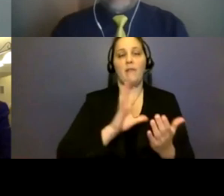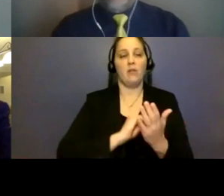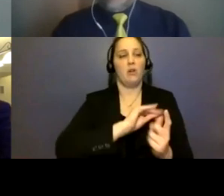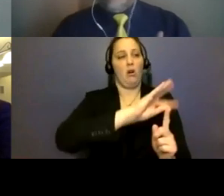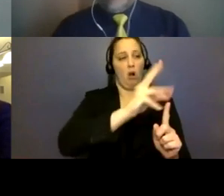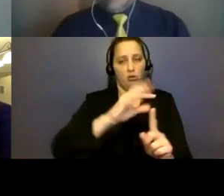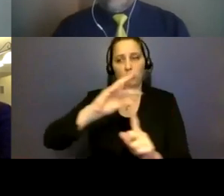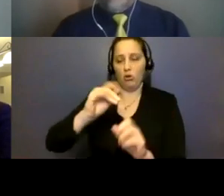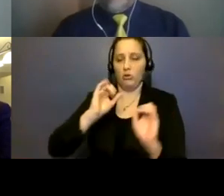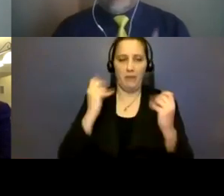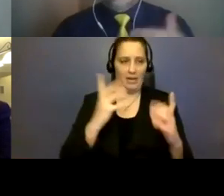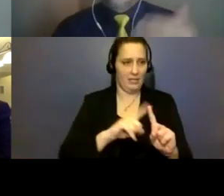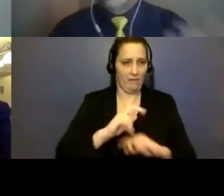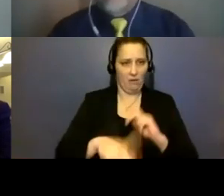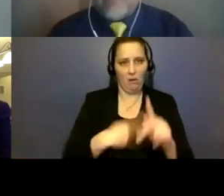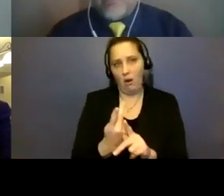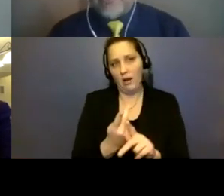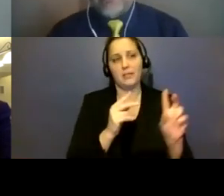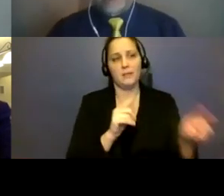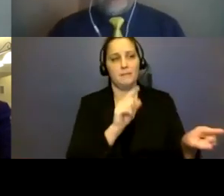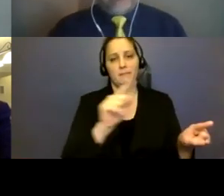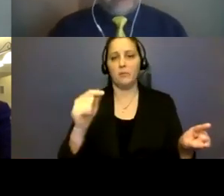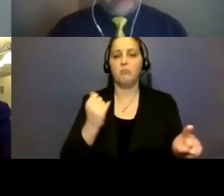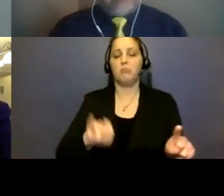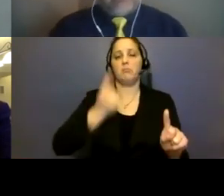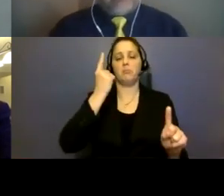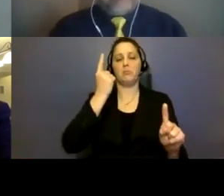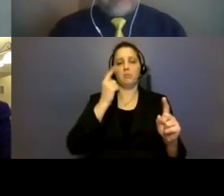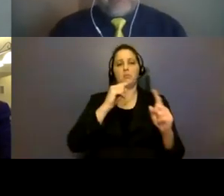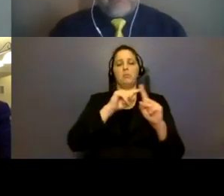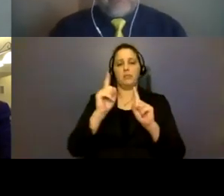cultures. What I would like to tell others that are